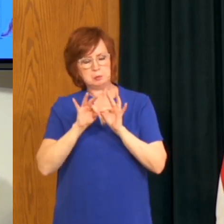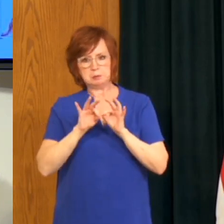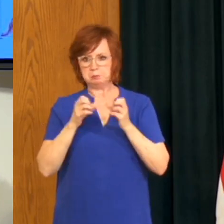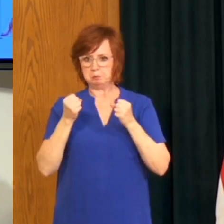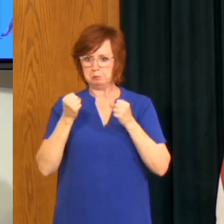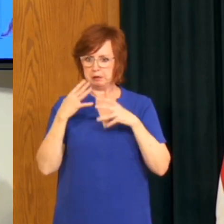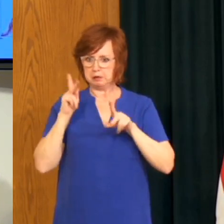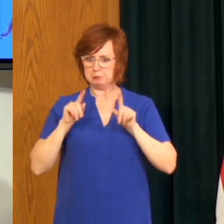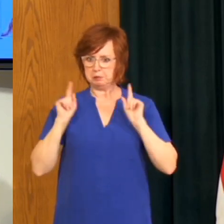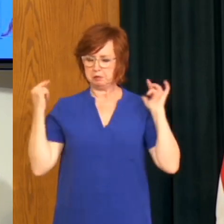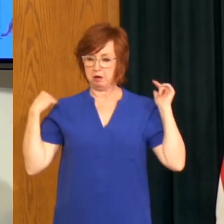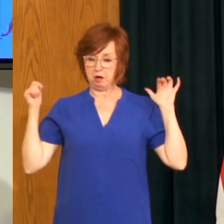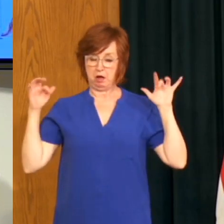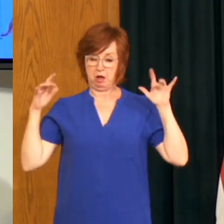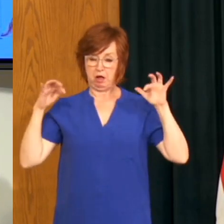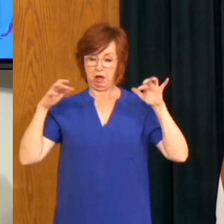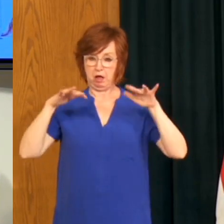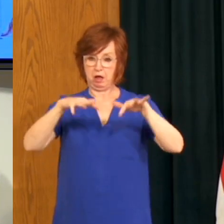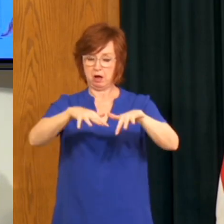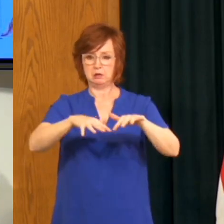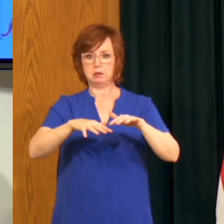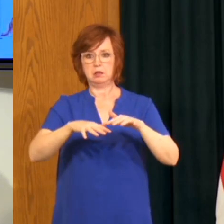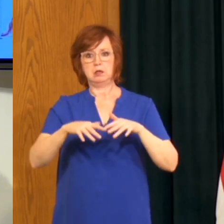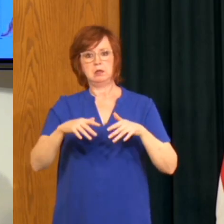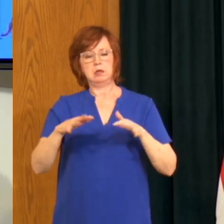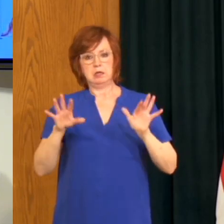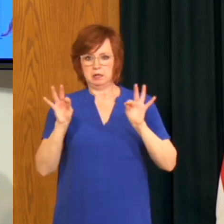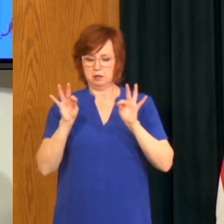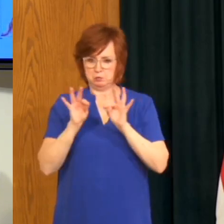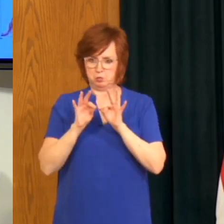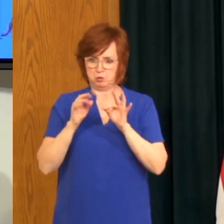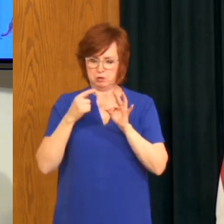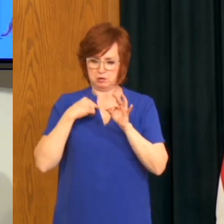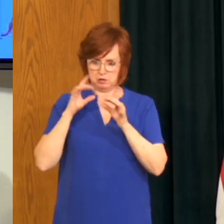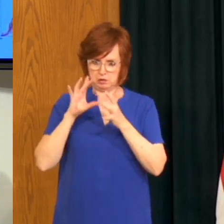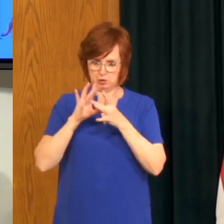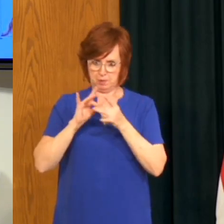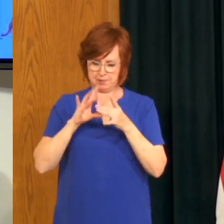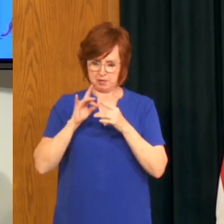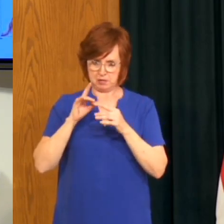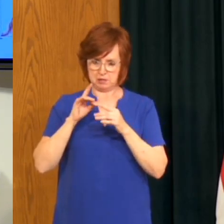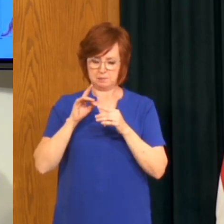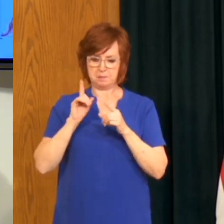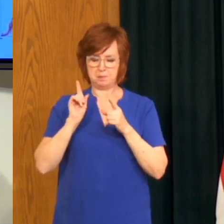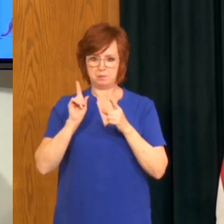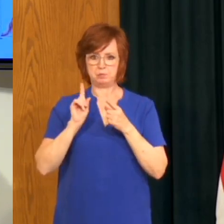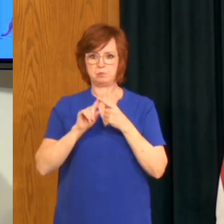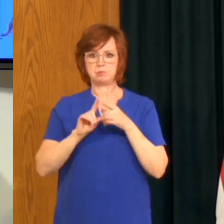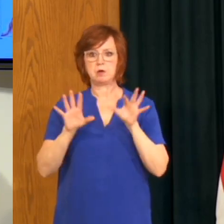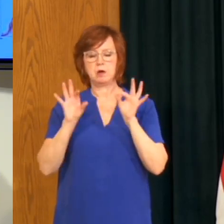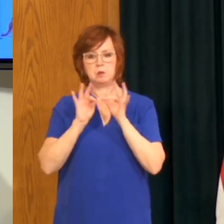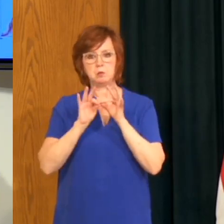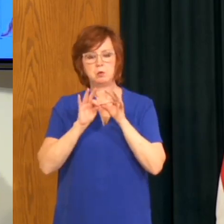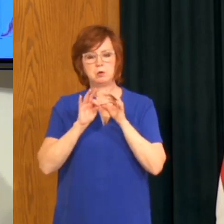some thought to the fact that we do need to prevent